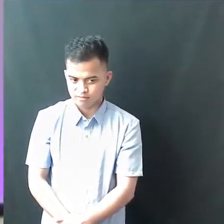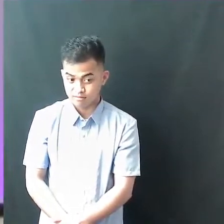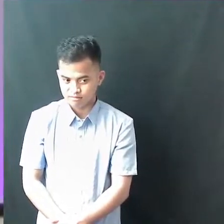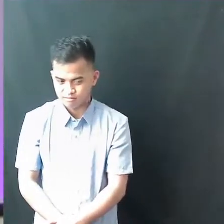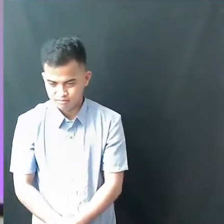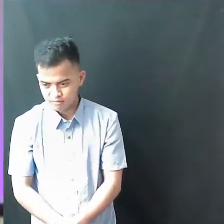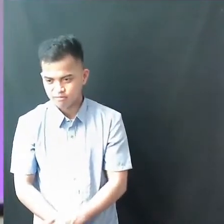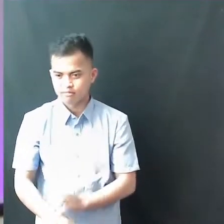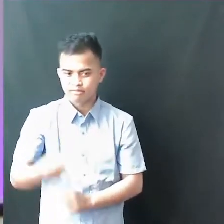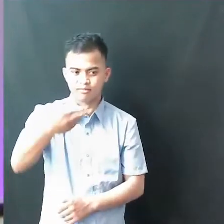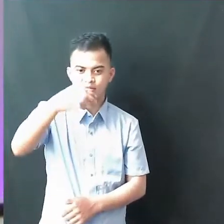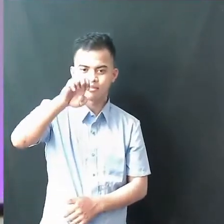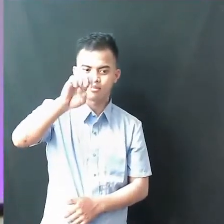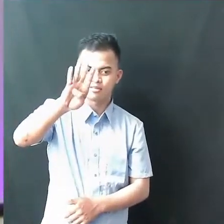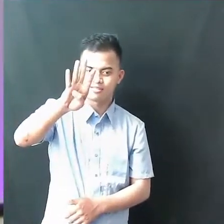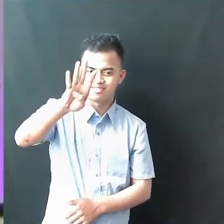Hebrews chapter 13,